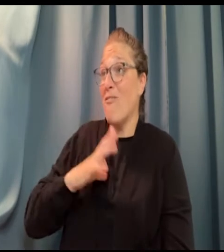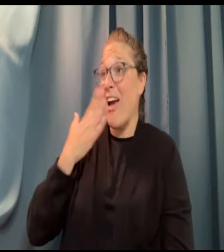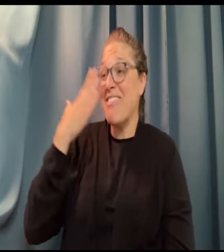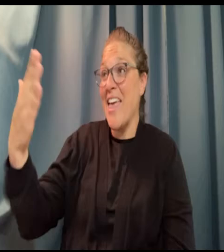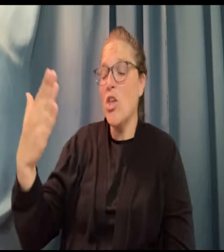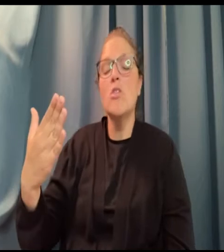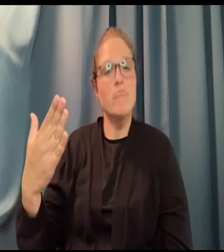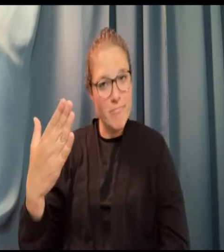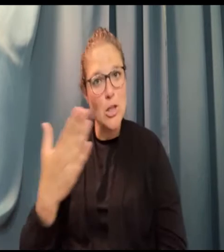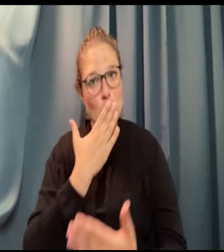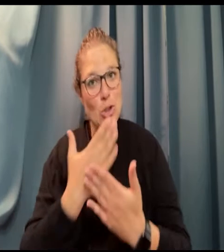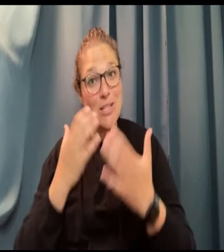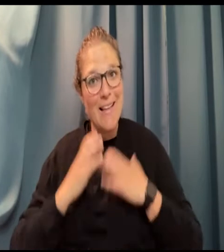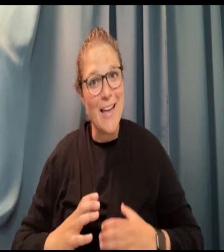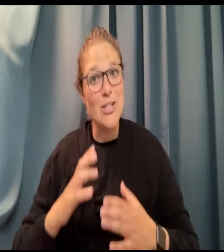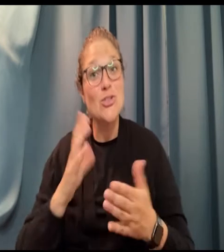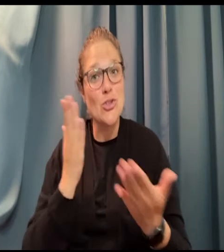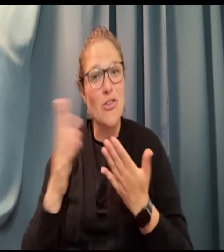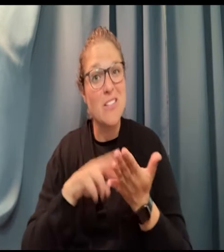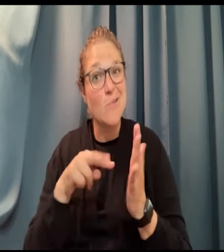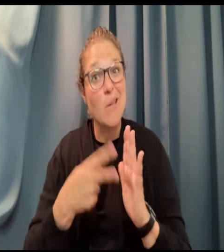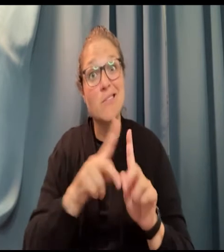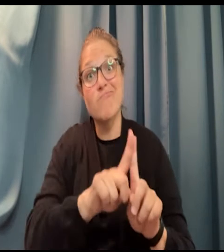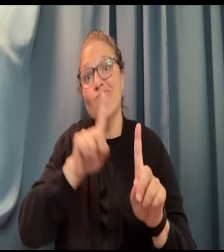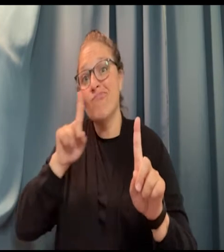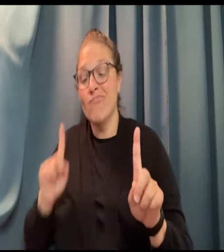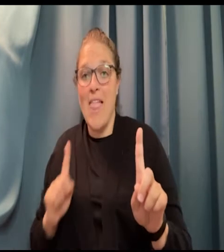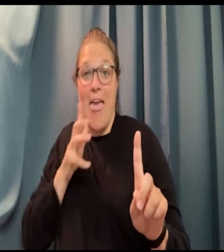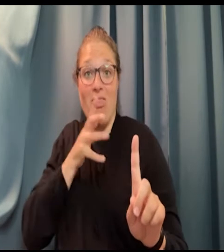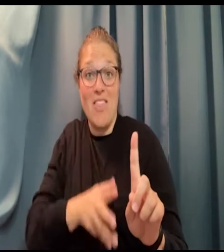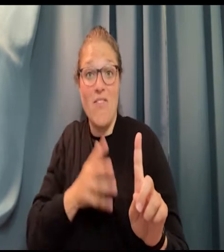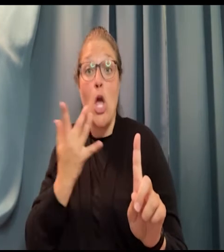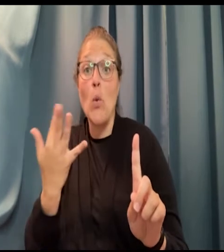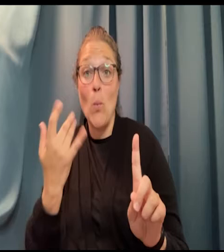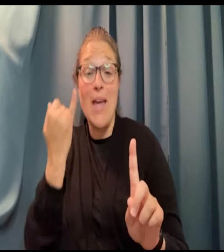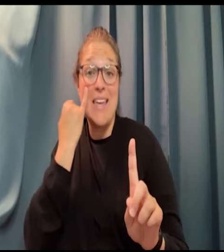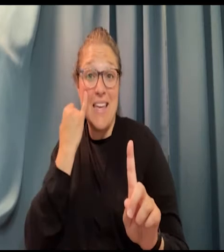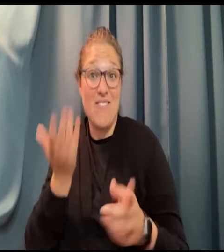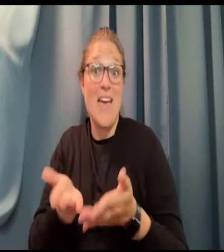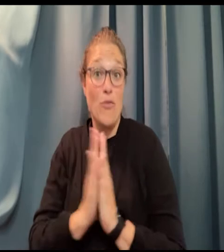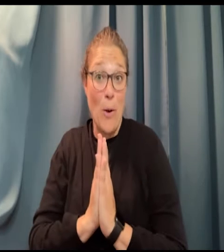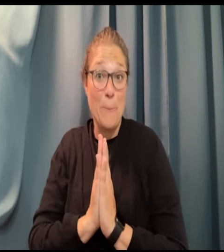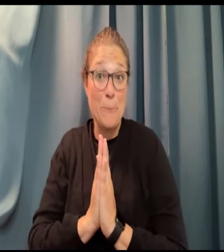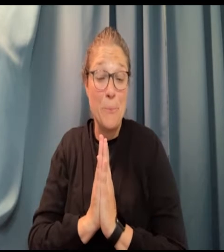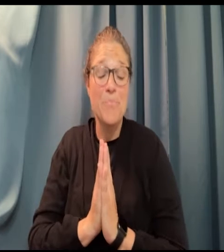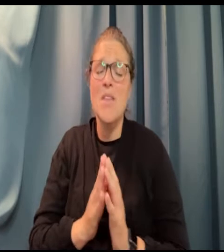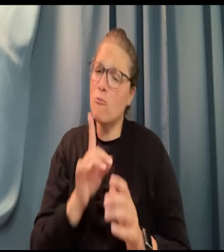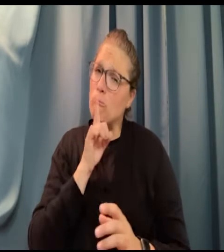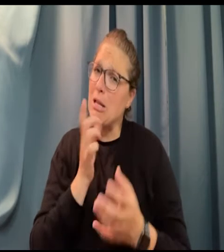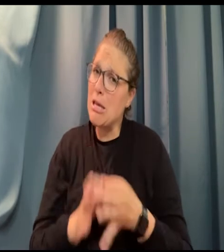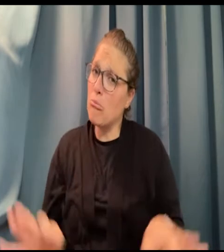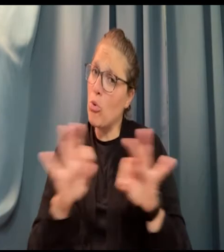assistance, then good customer service really is just stepping away. In this case, it's important that